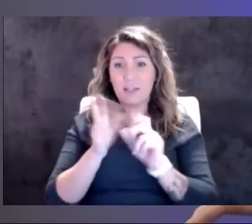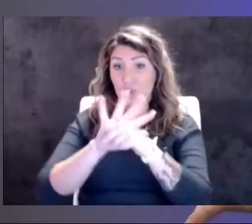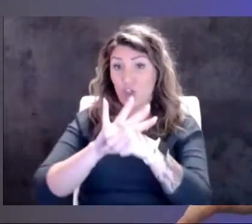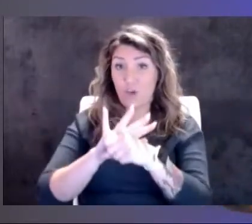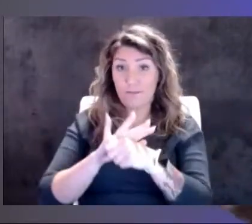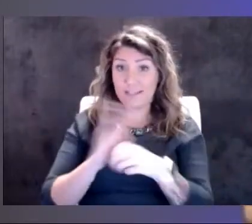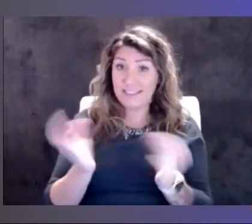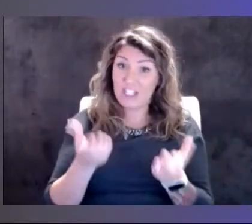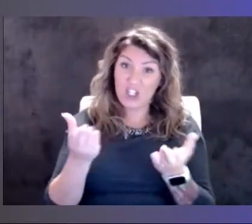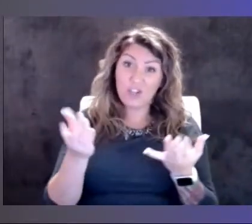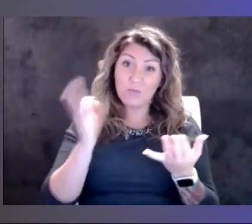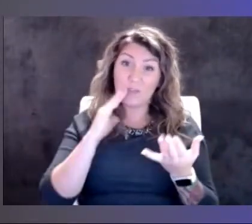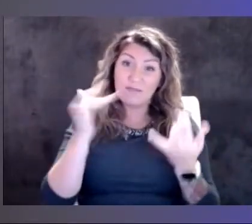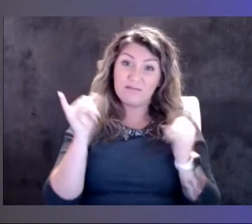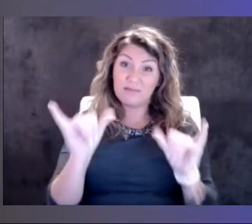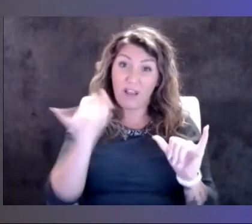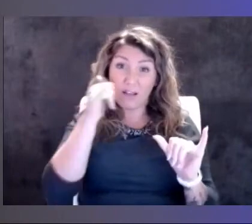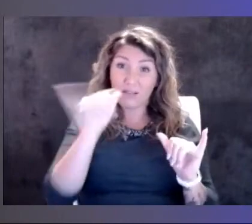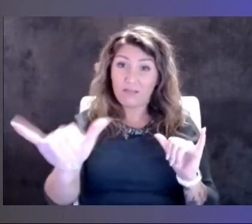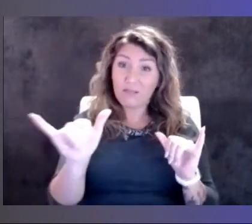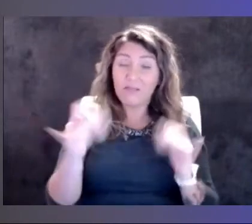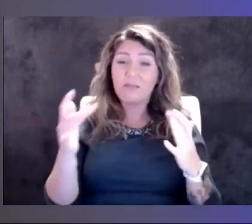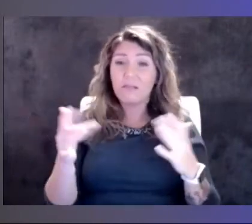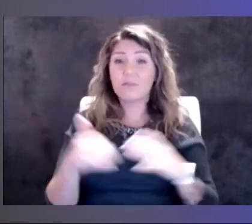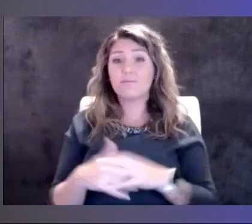to stay. And